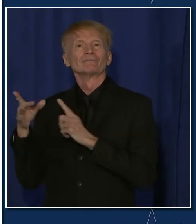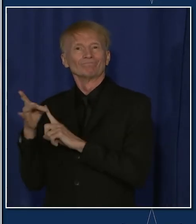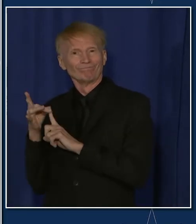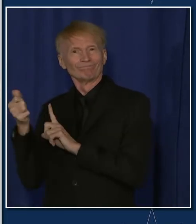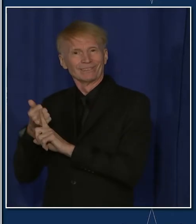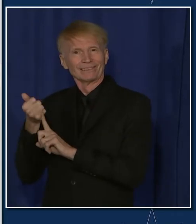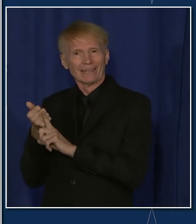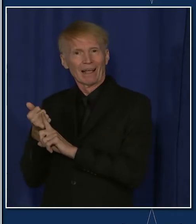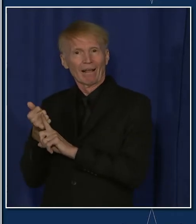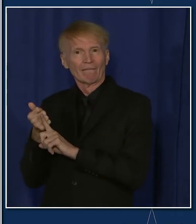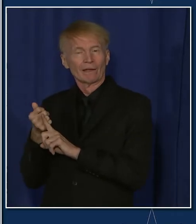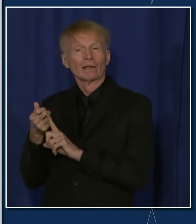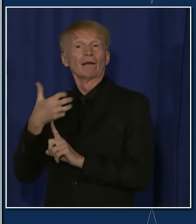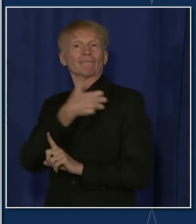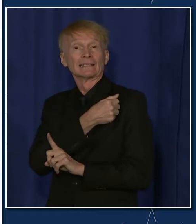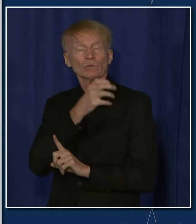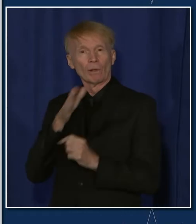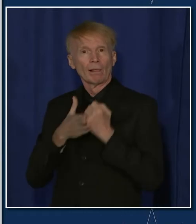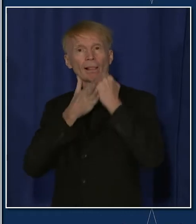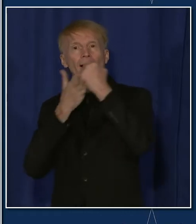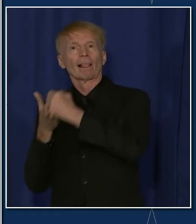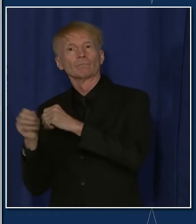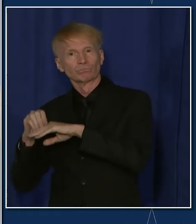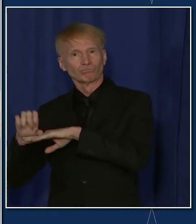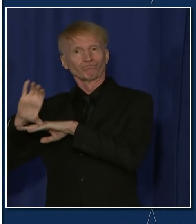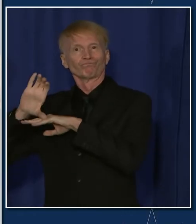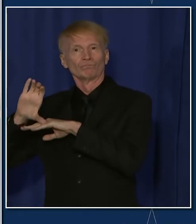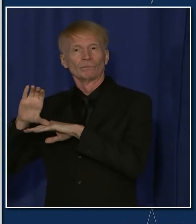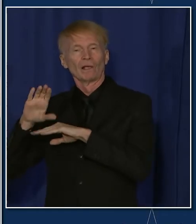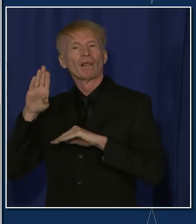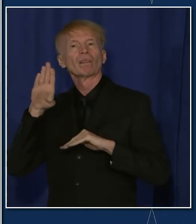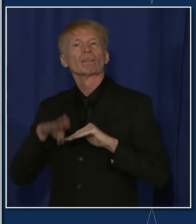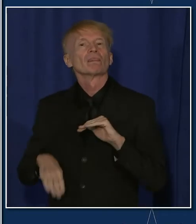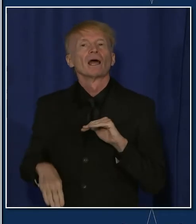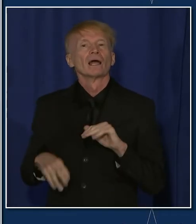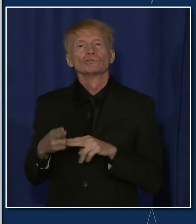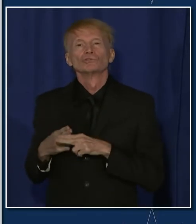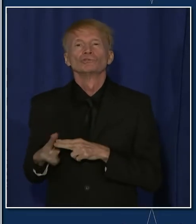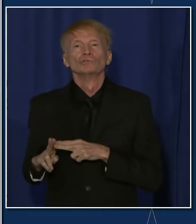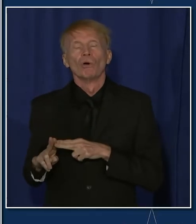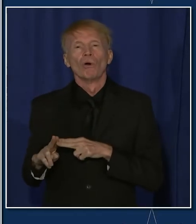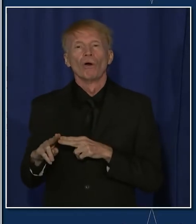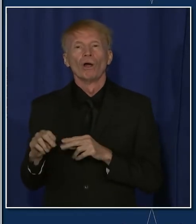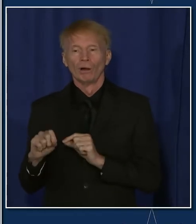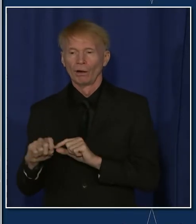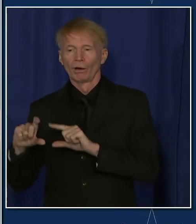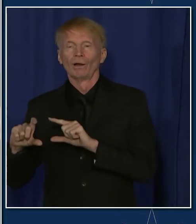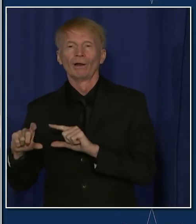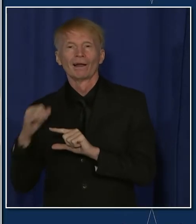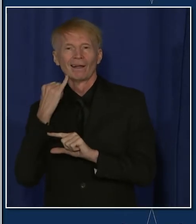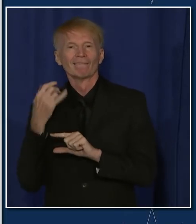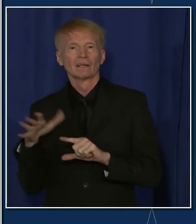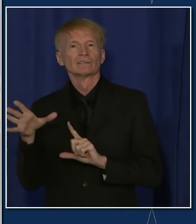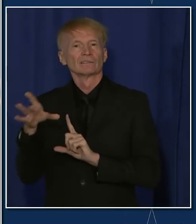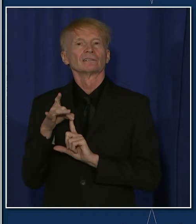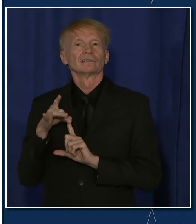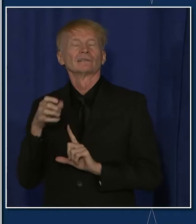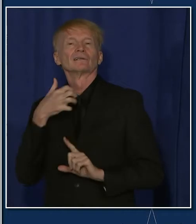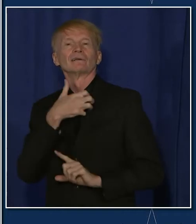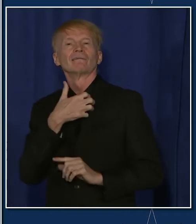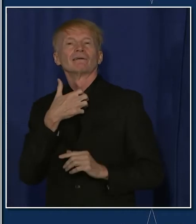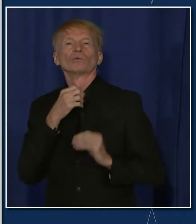superior or better than the immunity, the weaker and short-lived immunity someone can get when they already